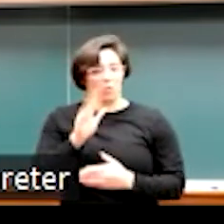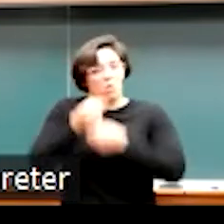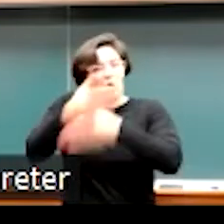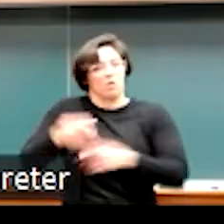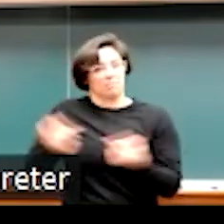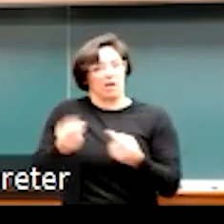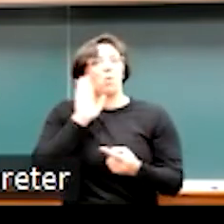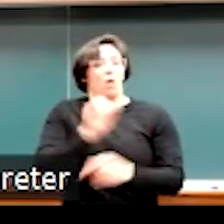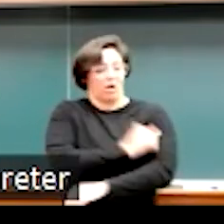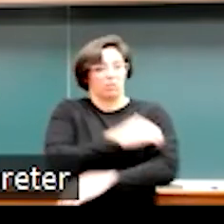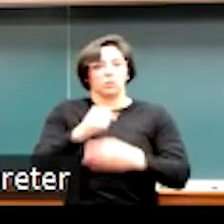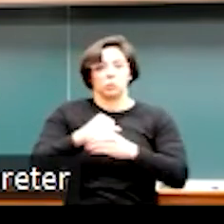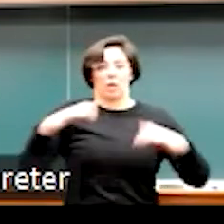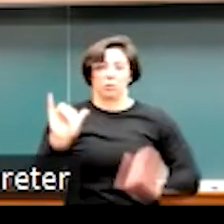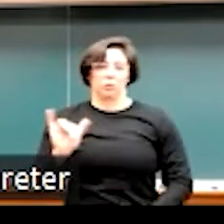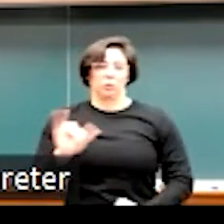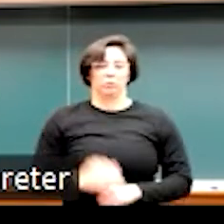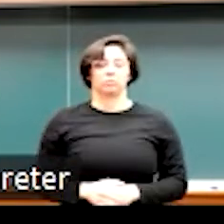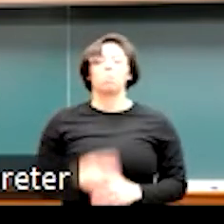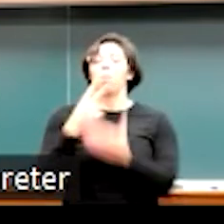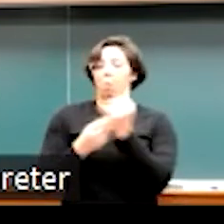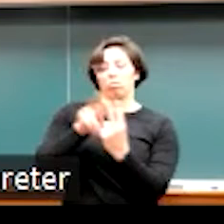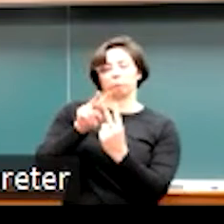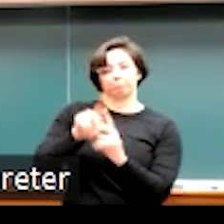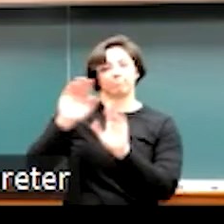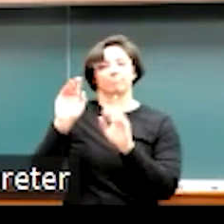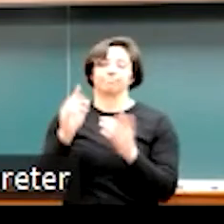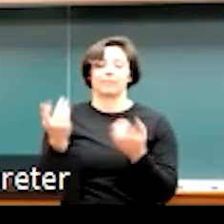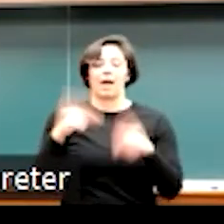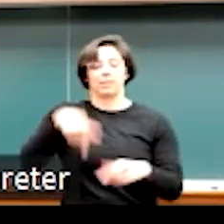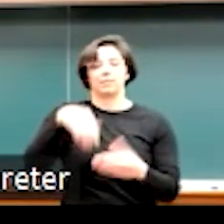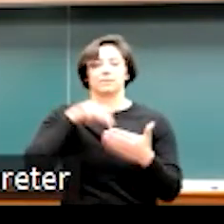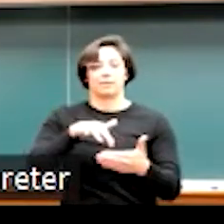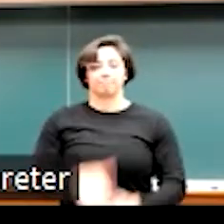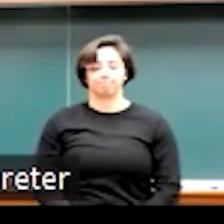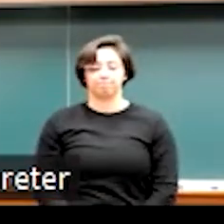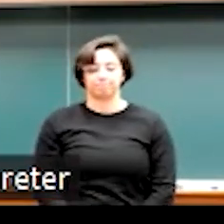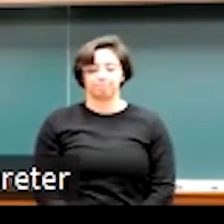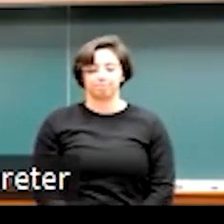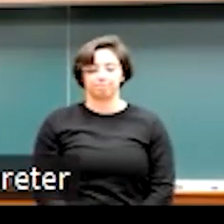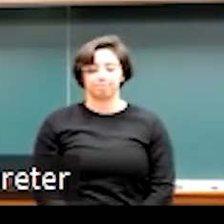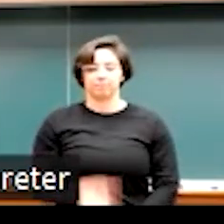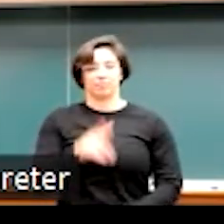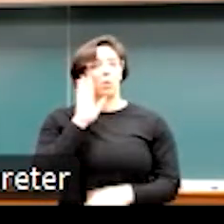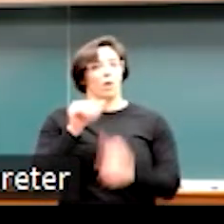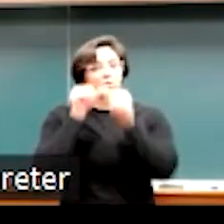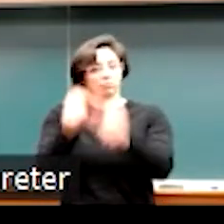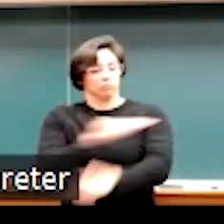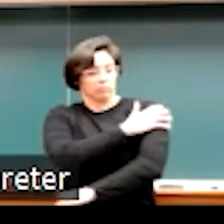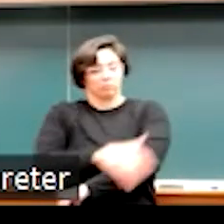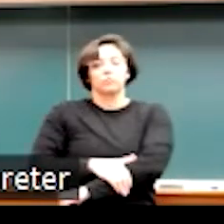pain and inflammation. And both of those were outcomes in this study. Oh, and that stays on for 30